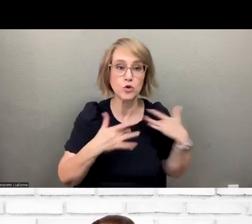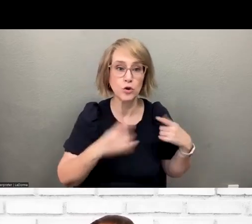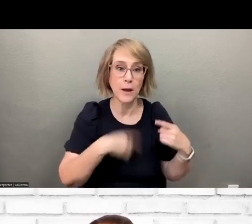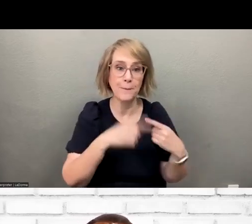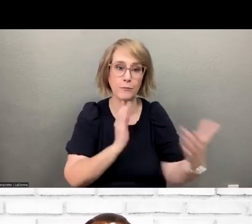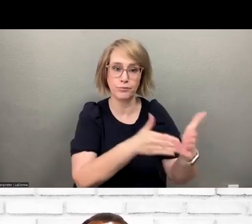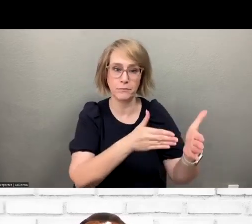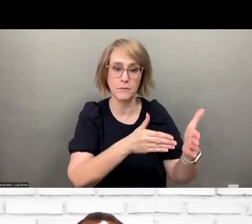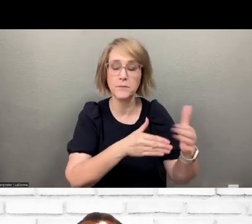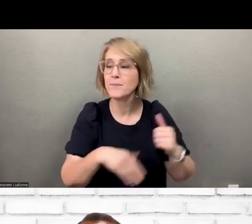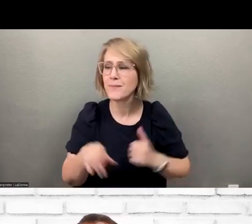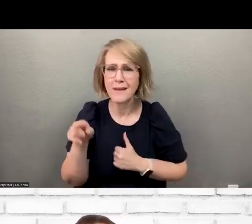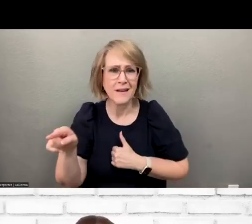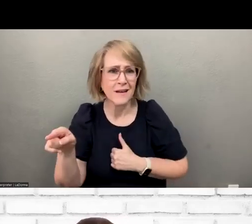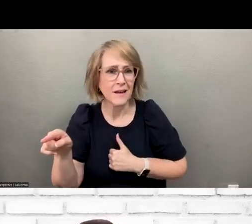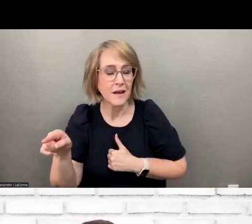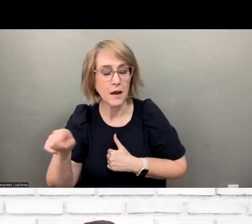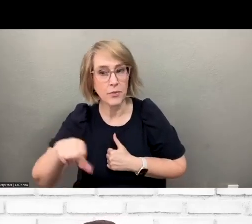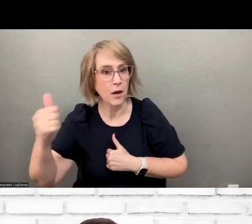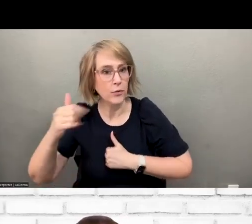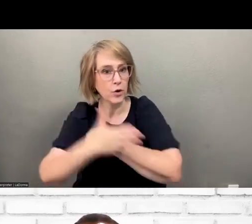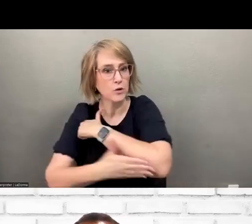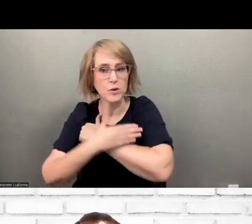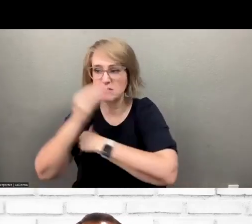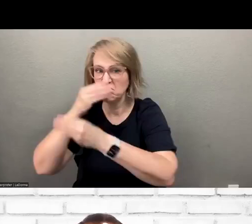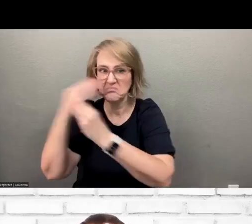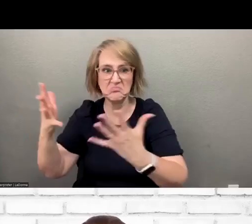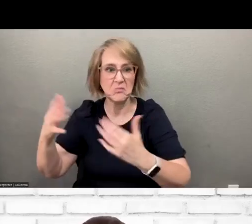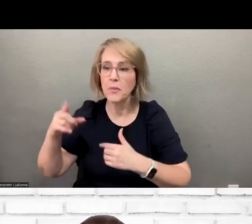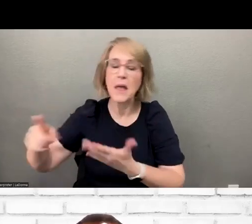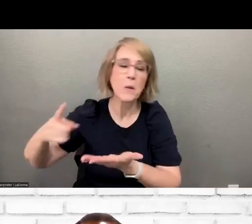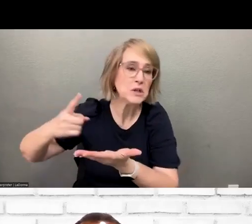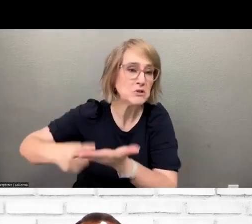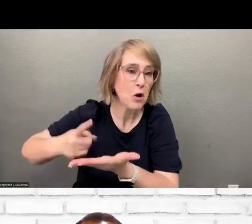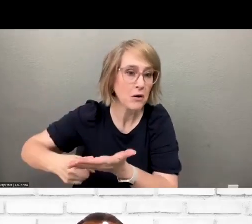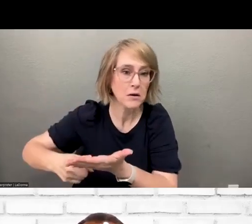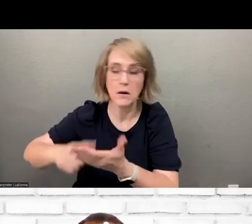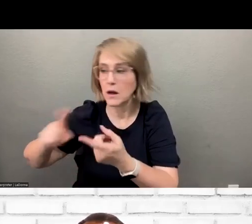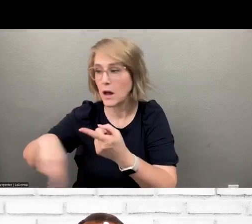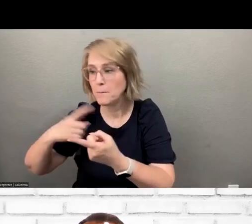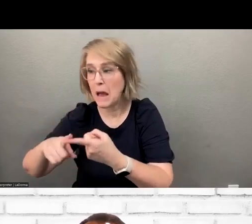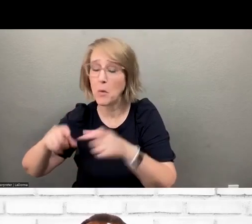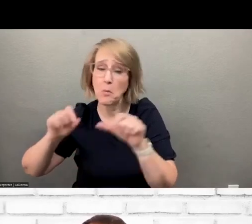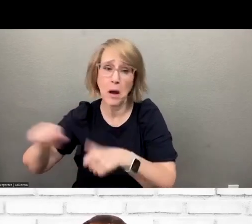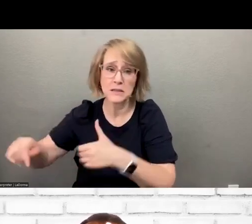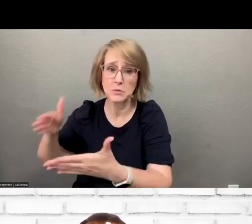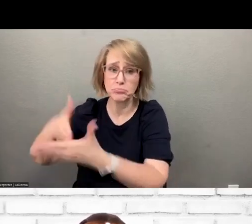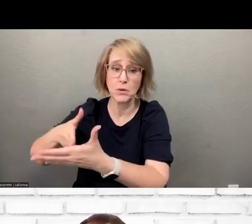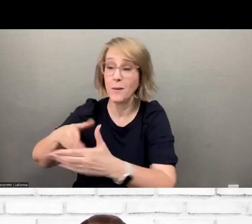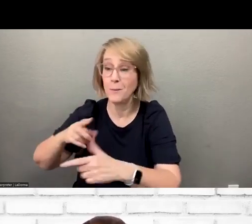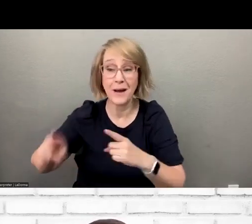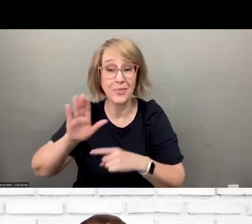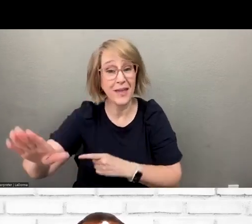that the litigation was the last thing that they were considering. As a matter of fact, they would talk to their individuals who they were treating in a very transparent